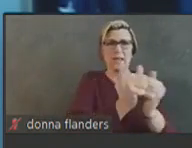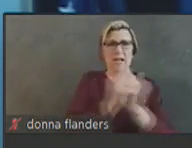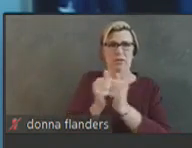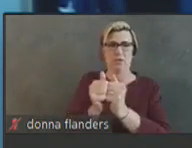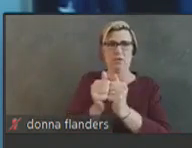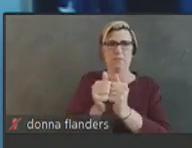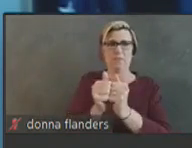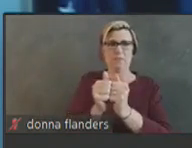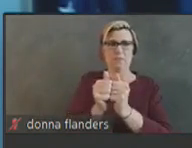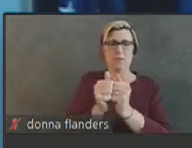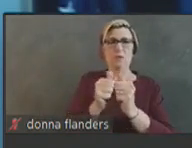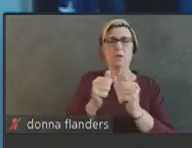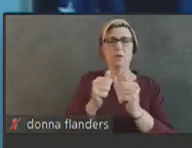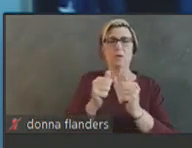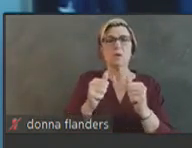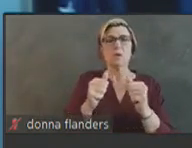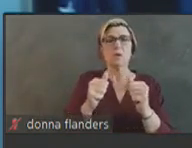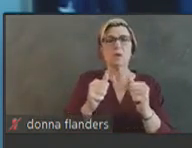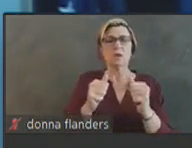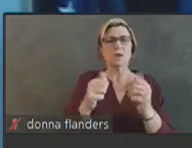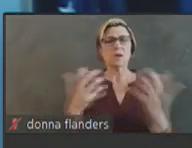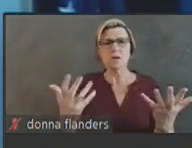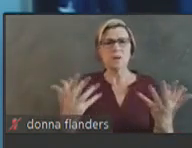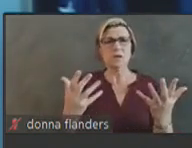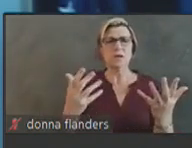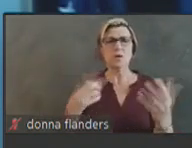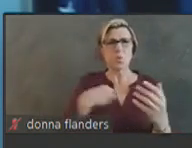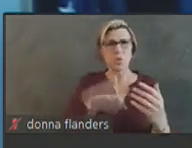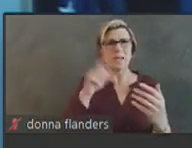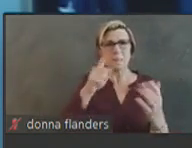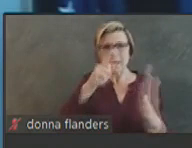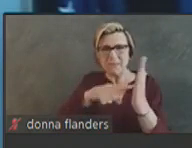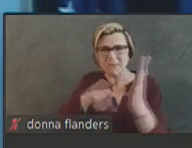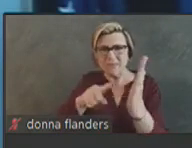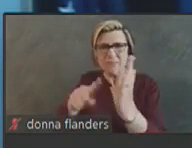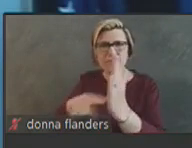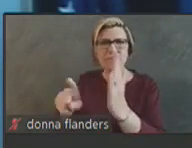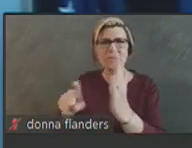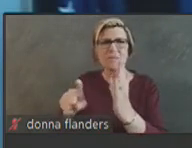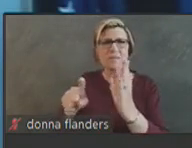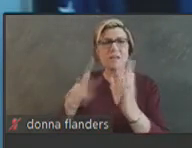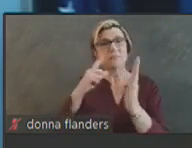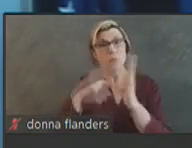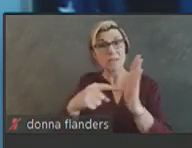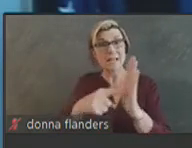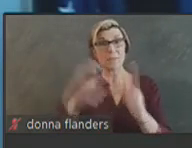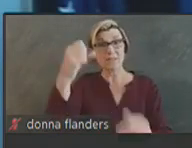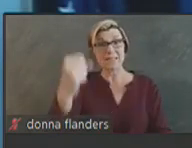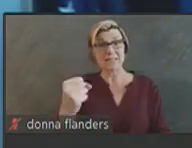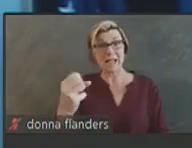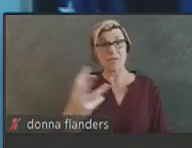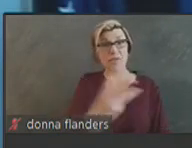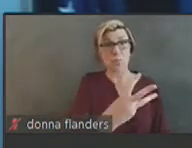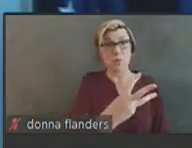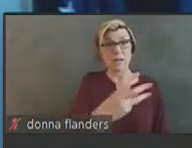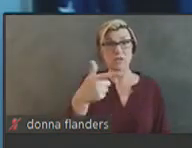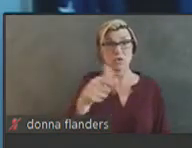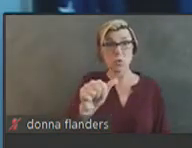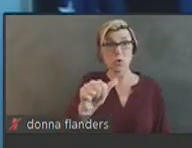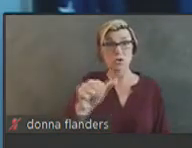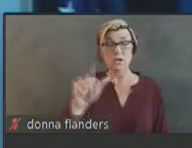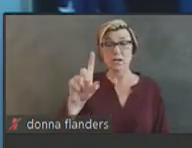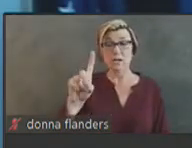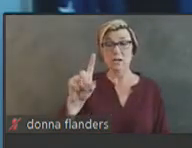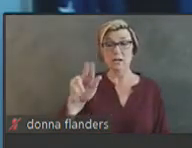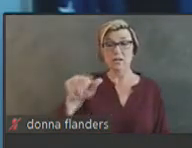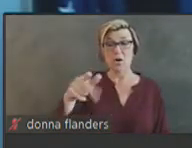horrible toll of death that is occurring in Southwest Georgia around Daugherty County. There